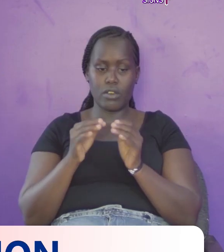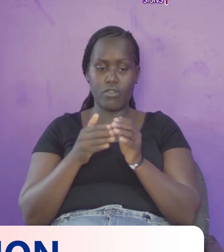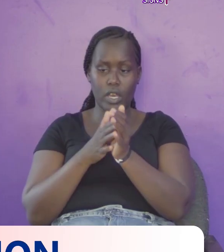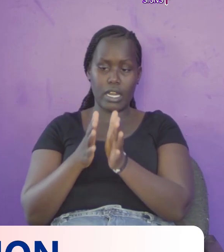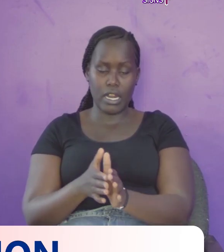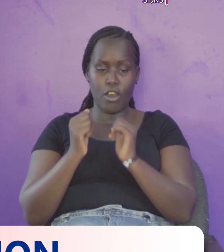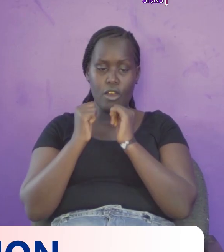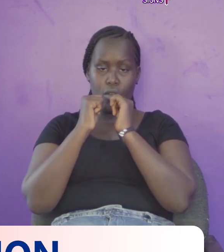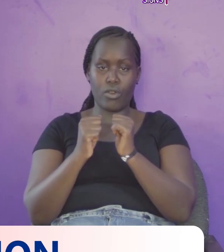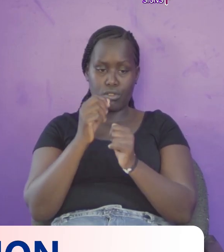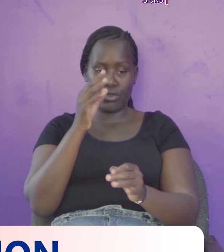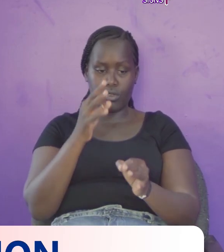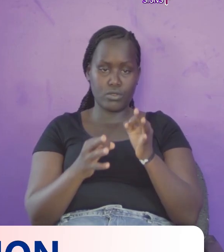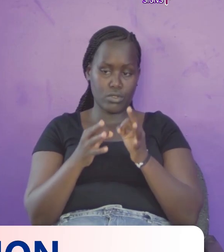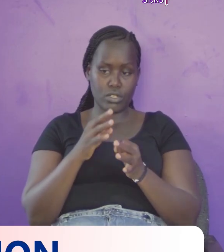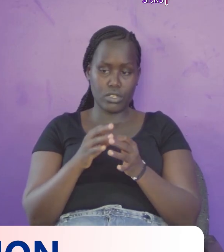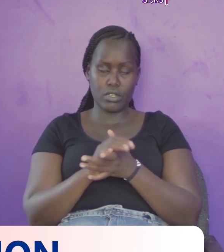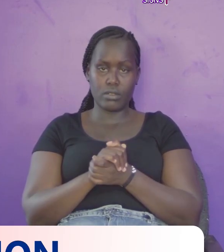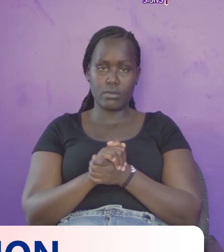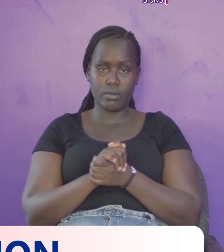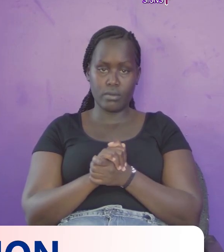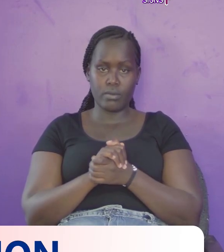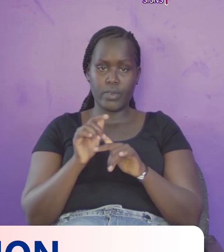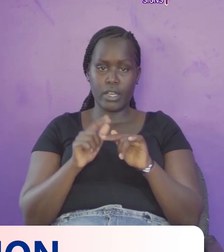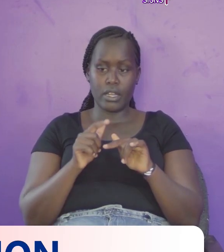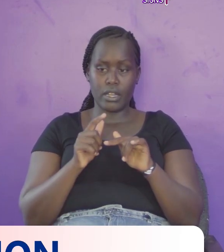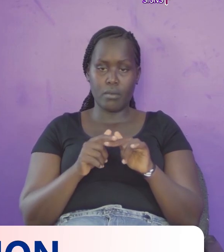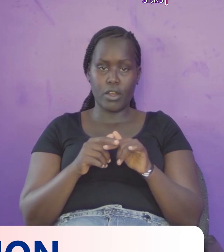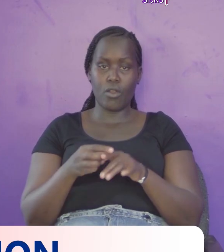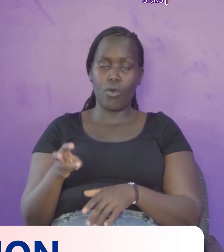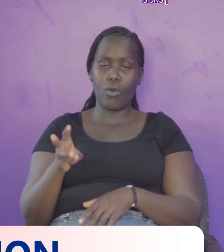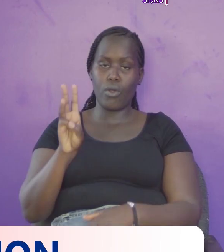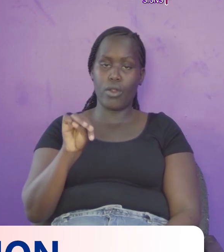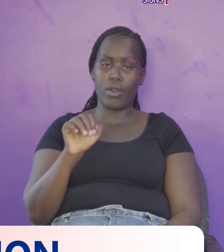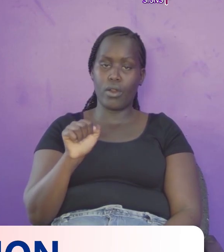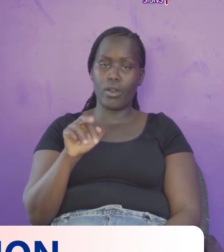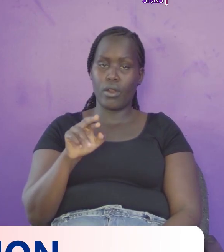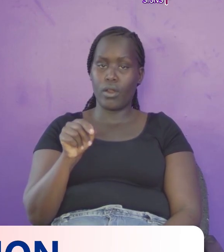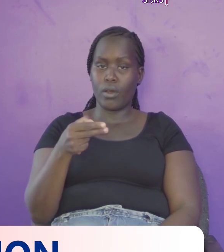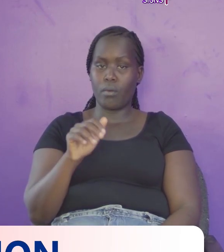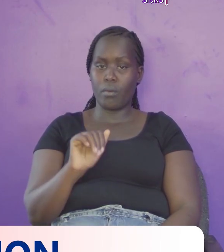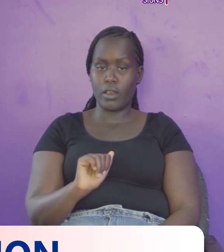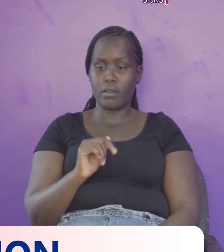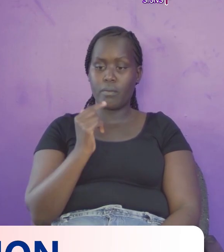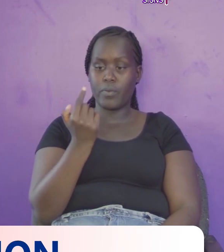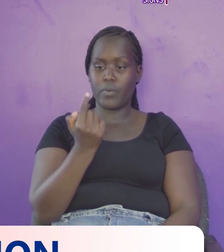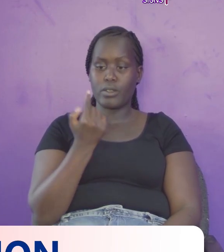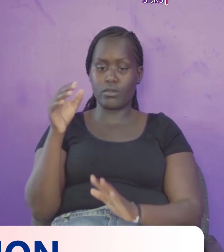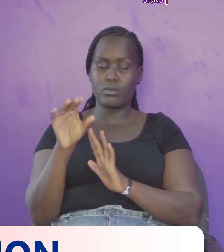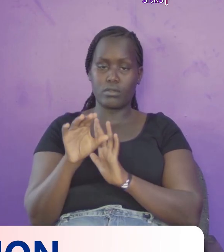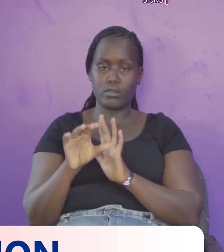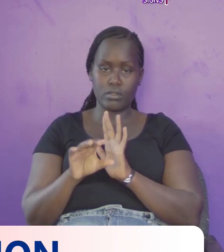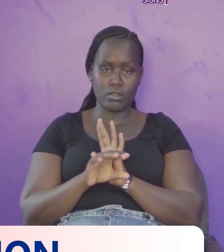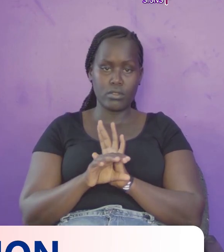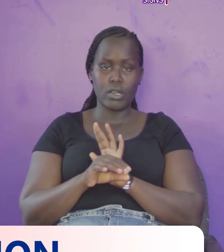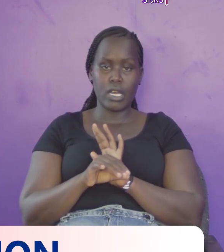on a strong judiciary. They would rely on Martha Koome. It is only the